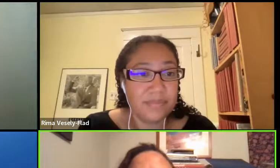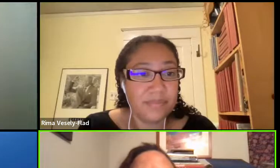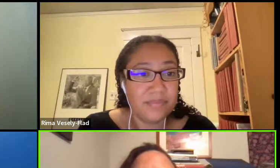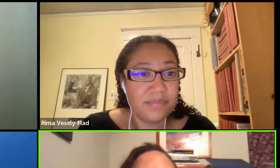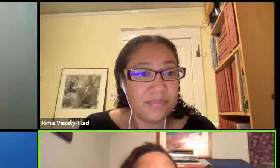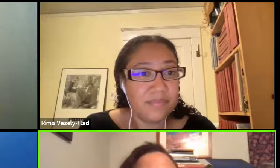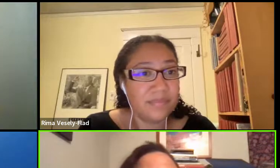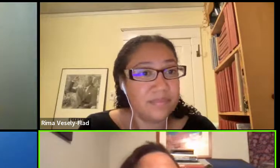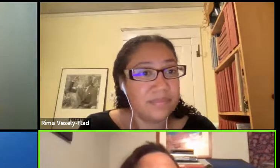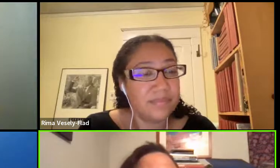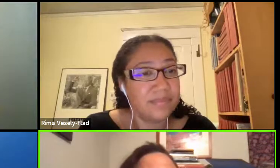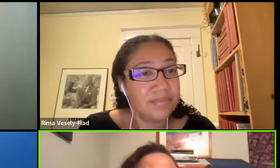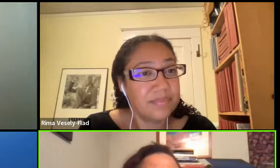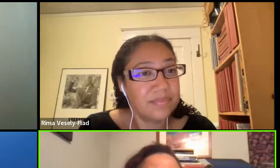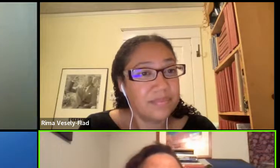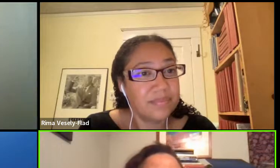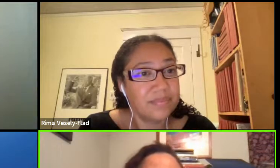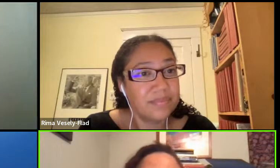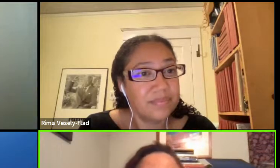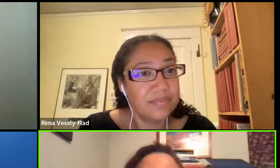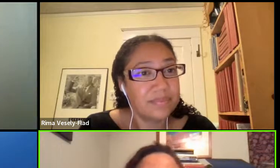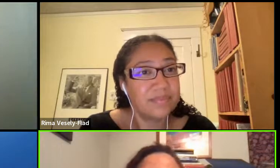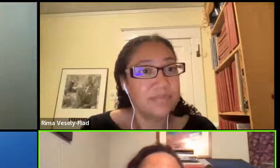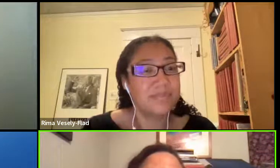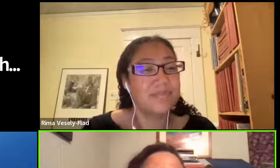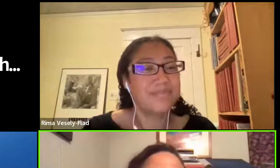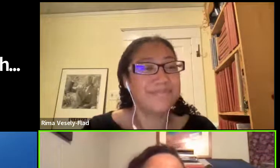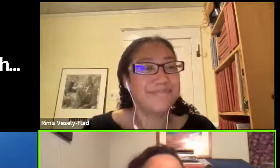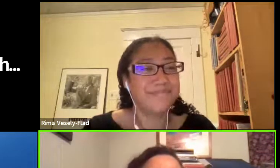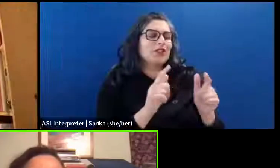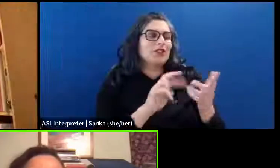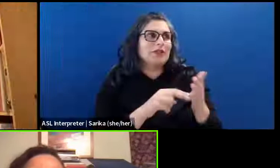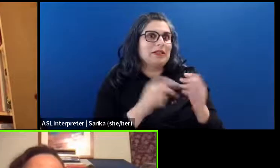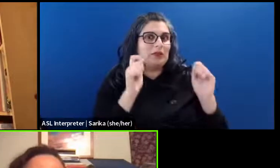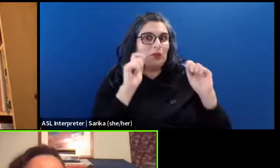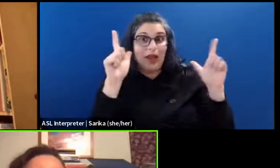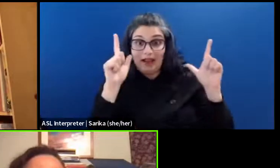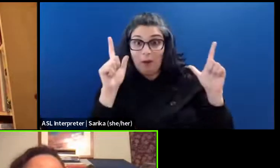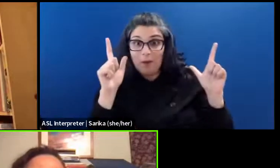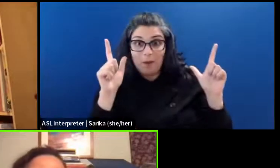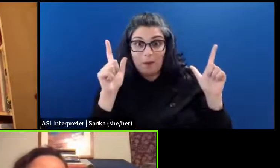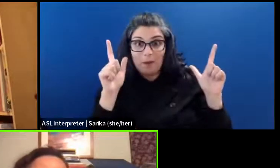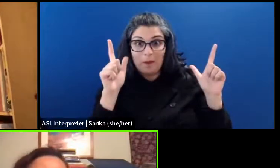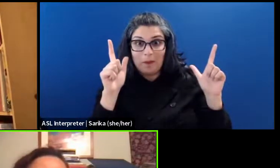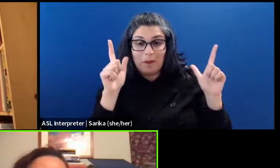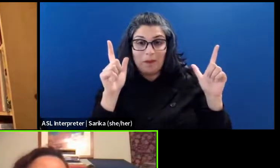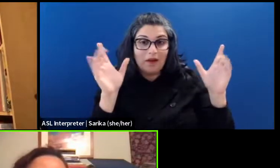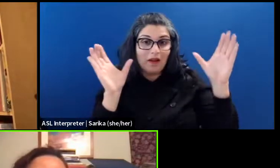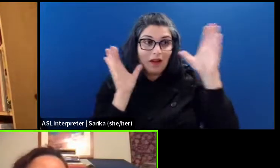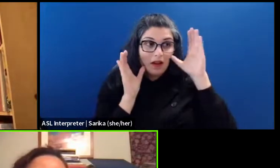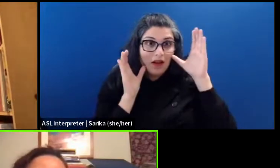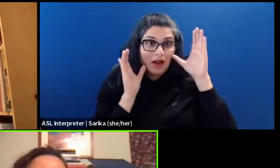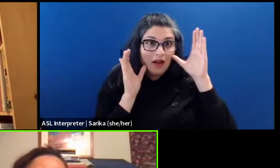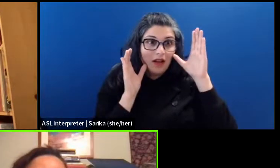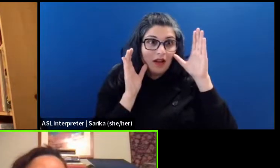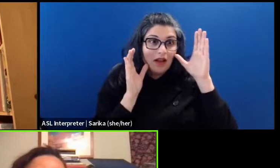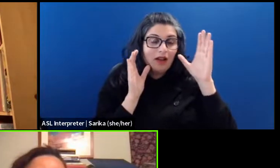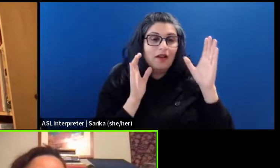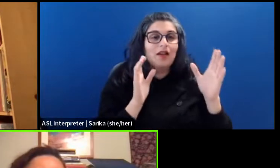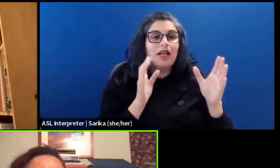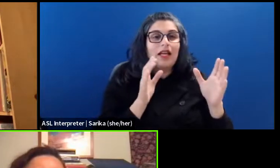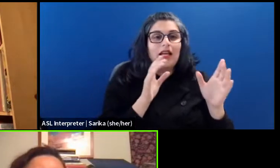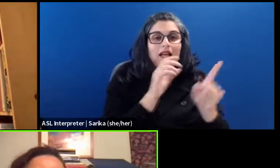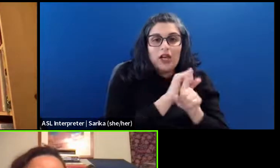Mm-hmm. And part of that liberation, right? I mean, it's waking up. Waking up to the causes and conditions of your suffering,